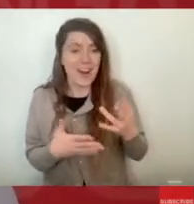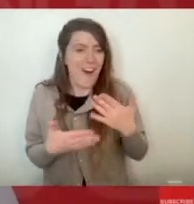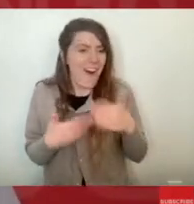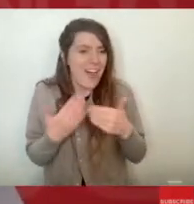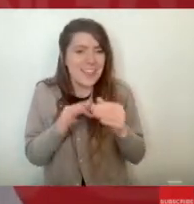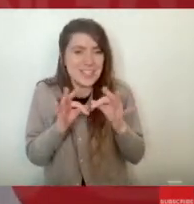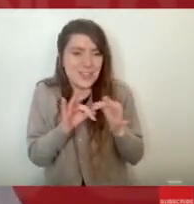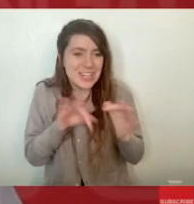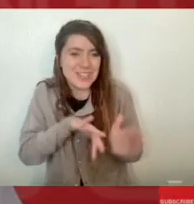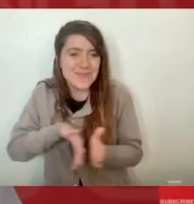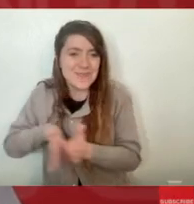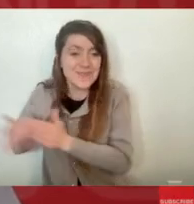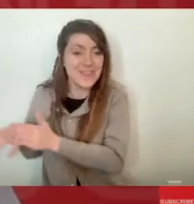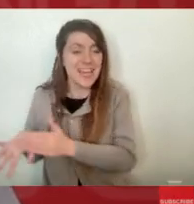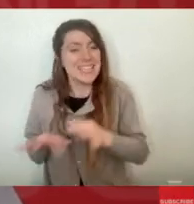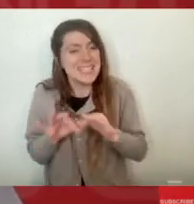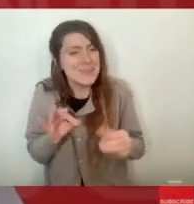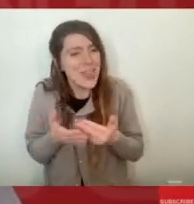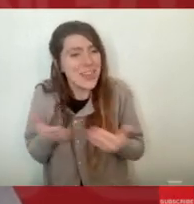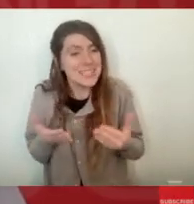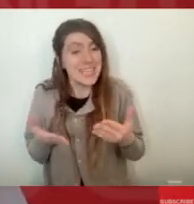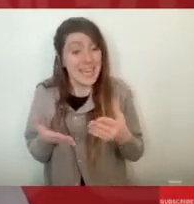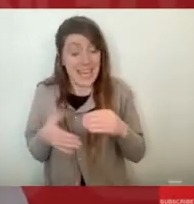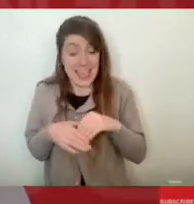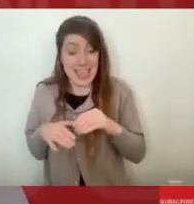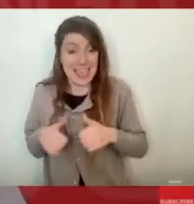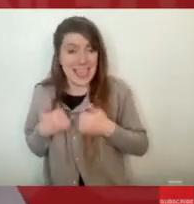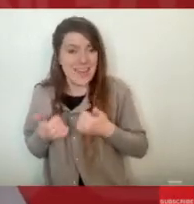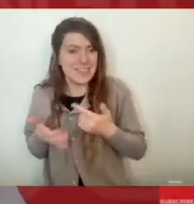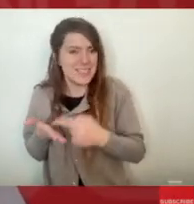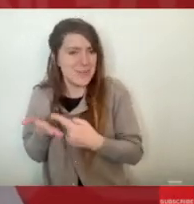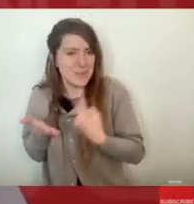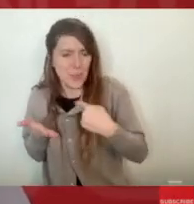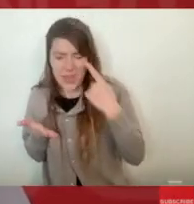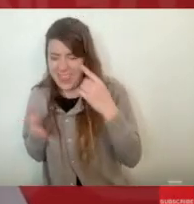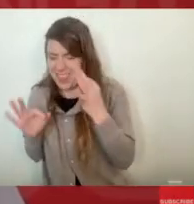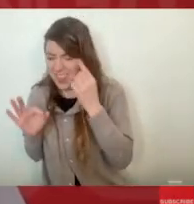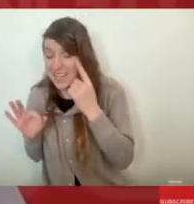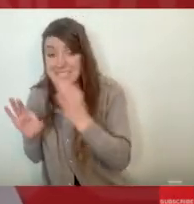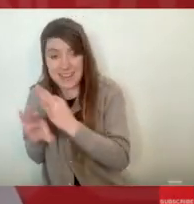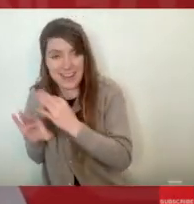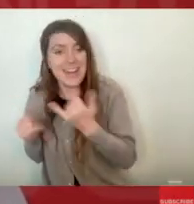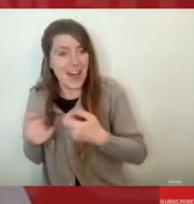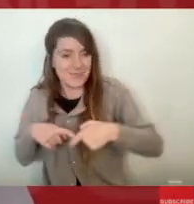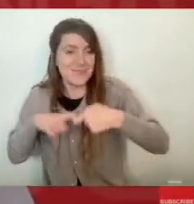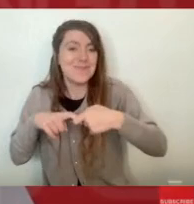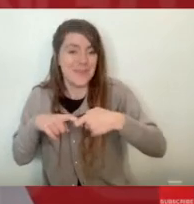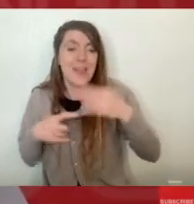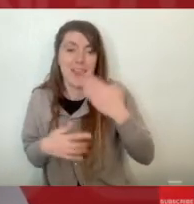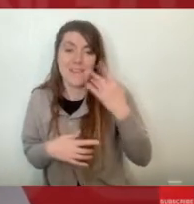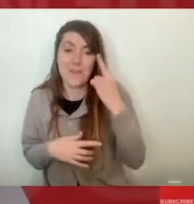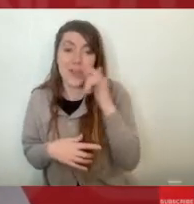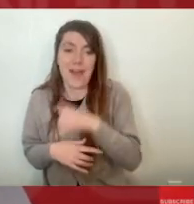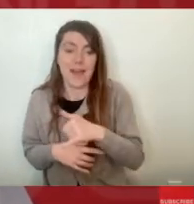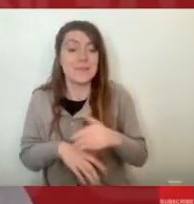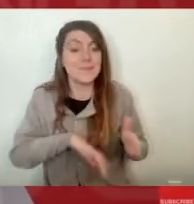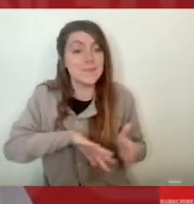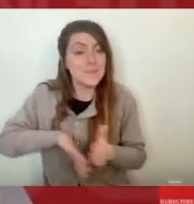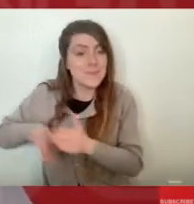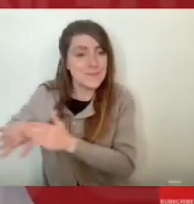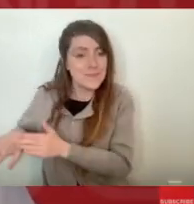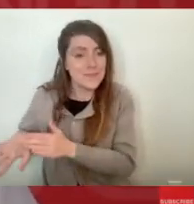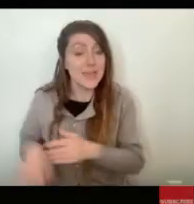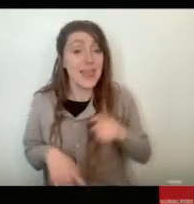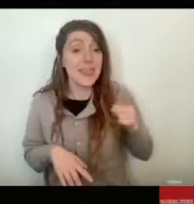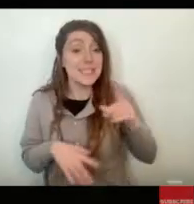things in life we sometimes might take for granted. For now, let's get you your news. We start with an historic launch by the private space flight company